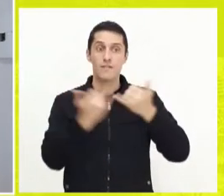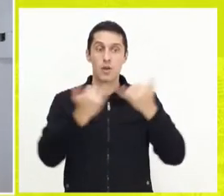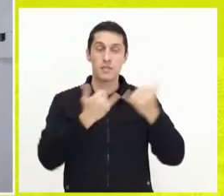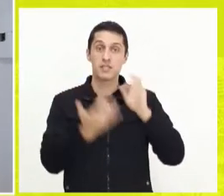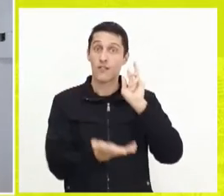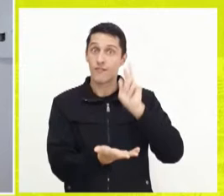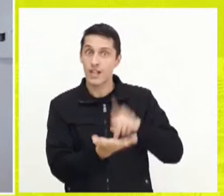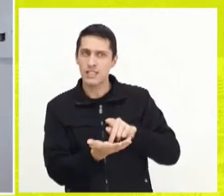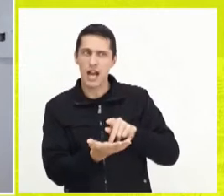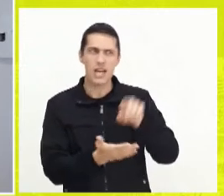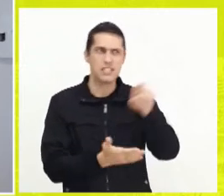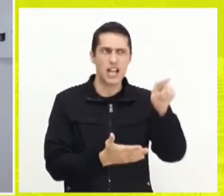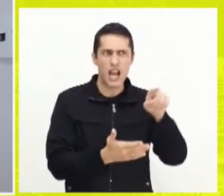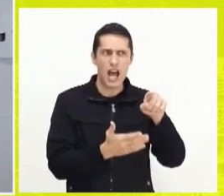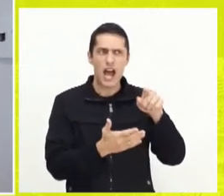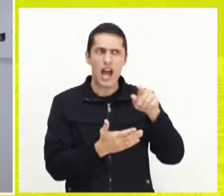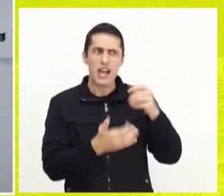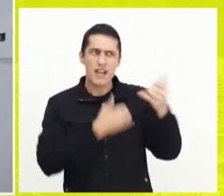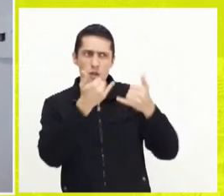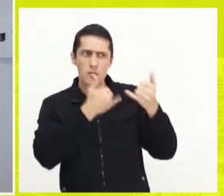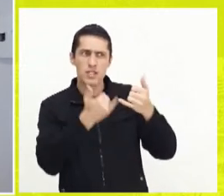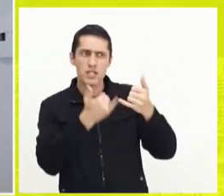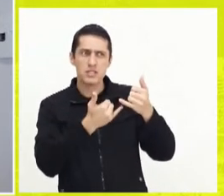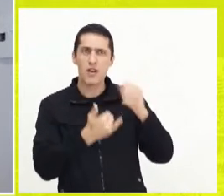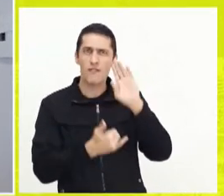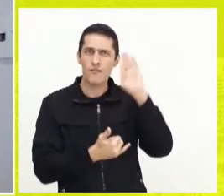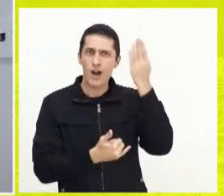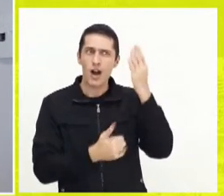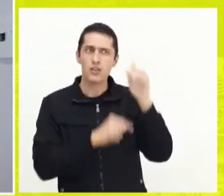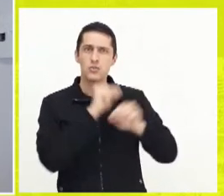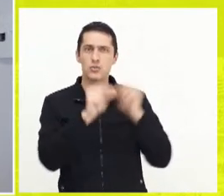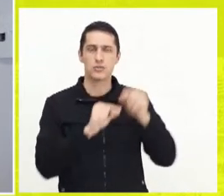why is it important to bring